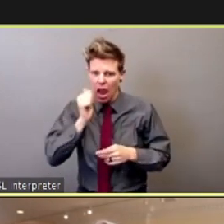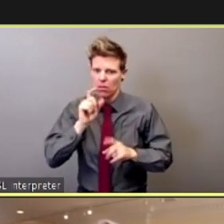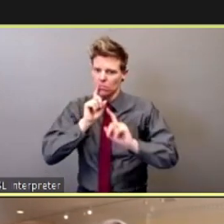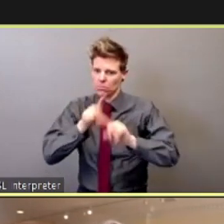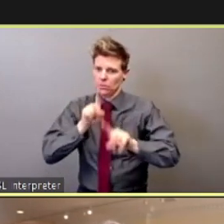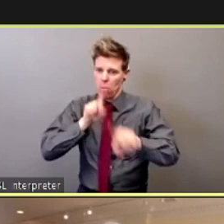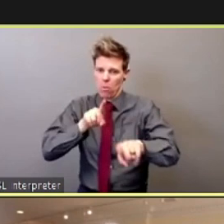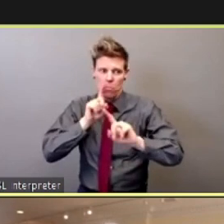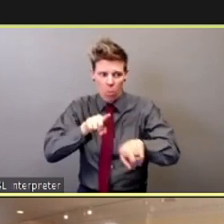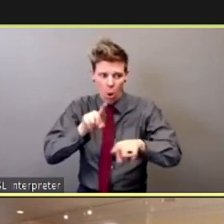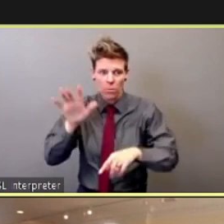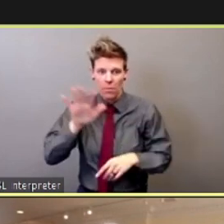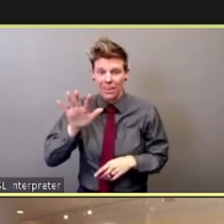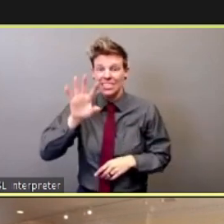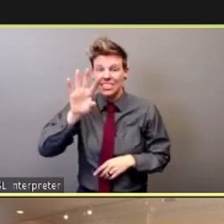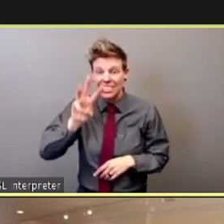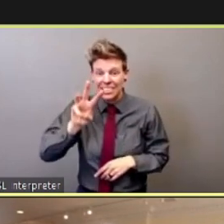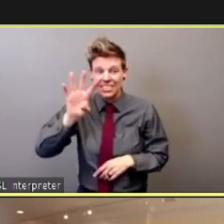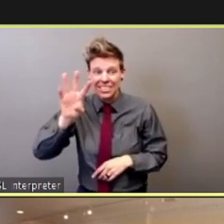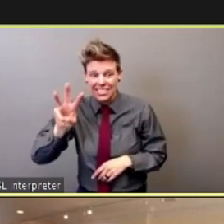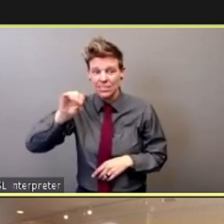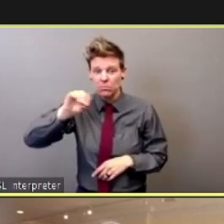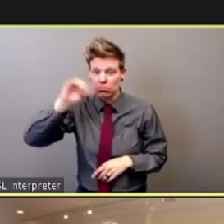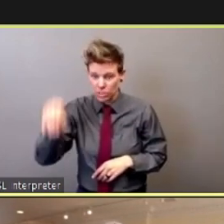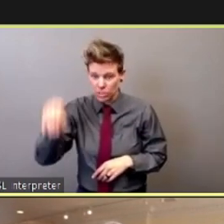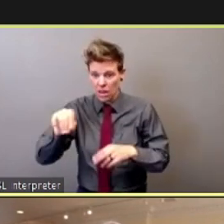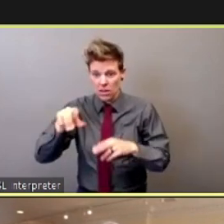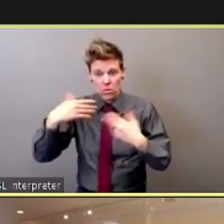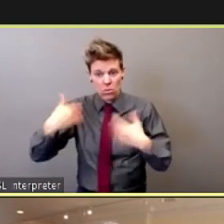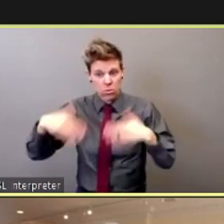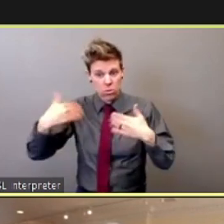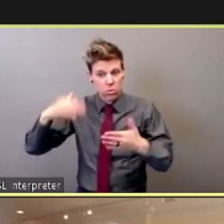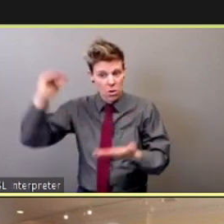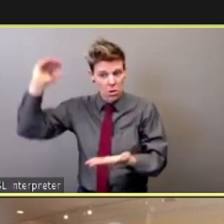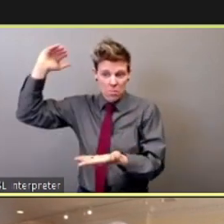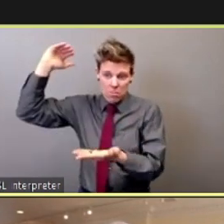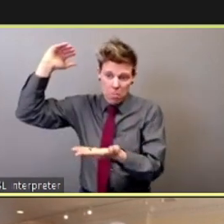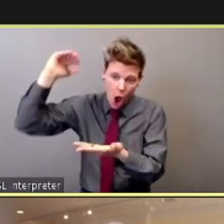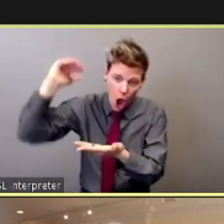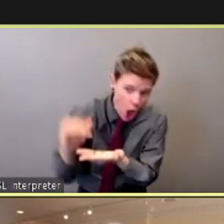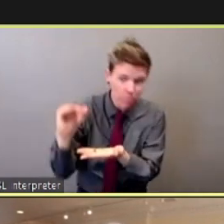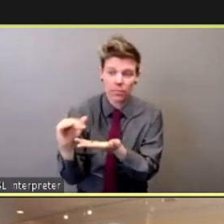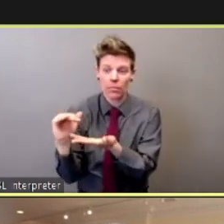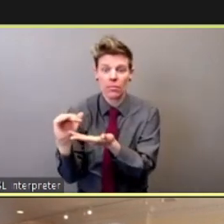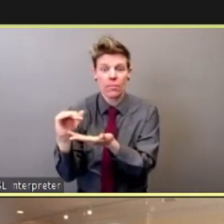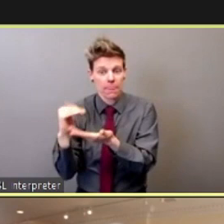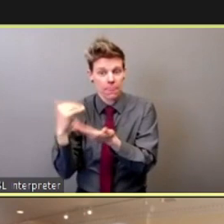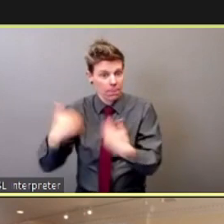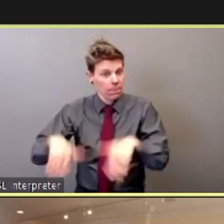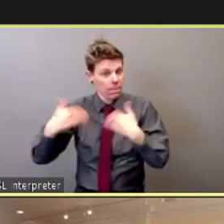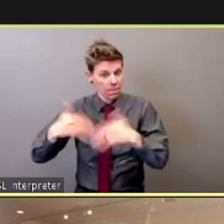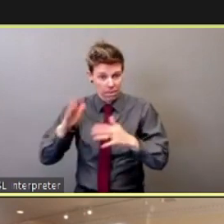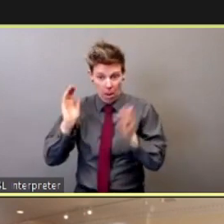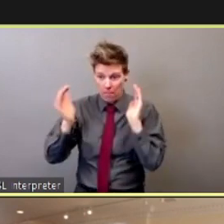decrease from just a month ago. 60% decrease. Way to go, New Mexico. And the fact that we've been